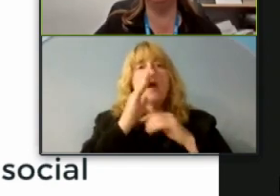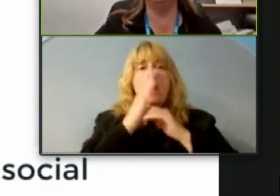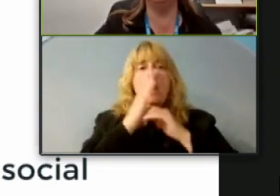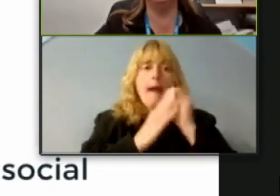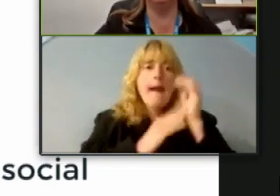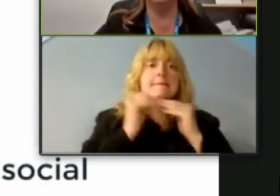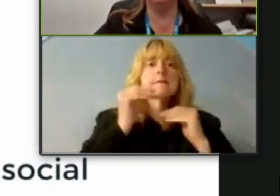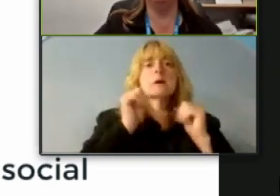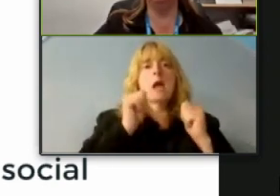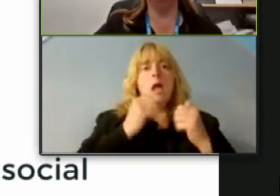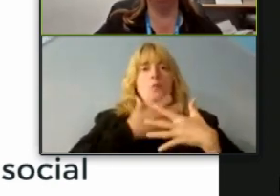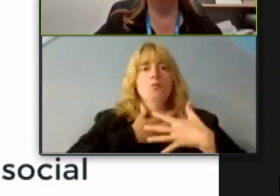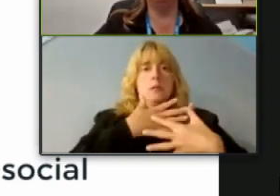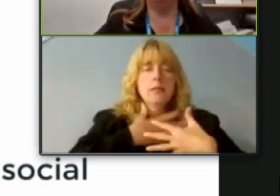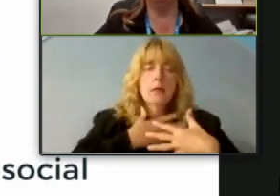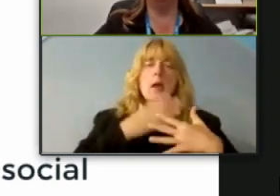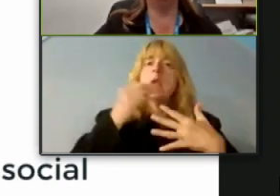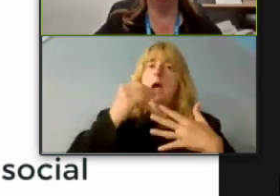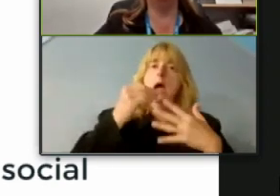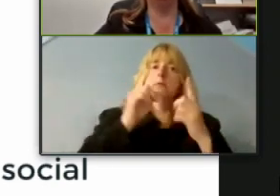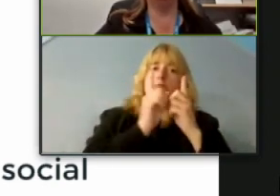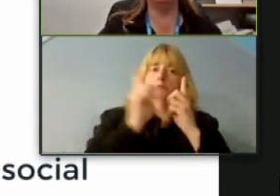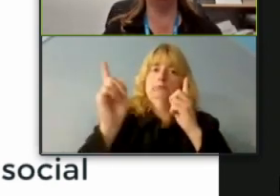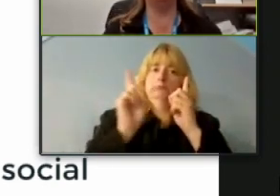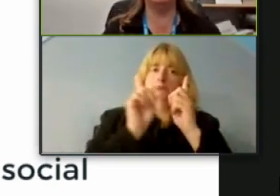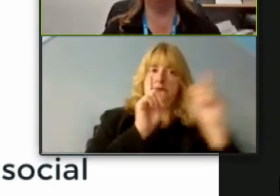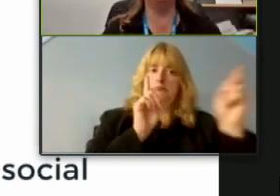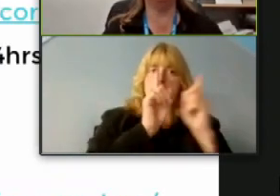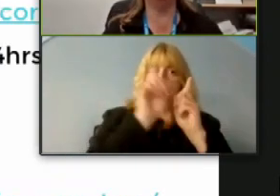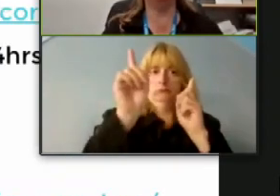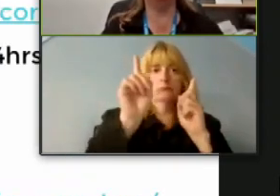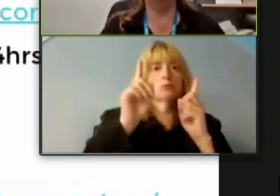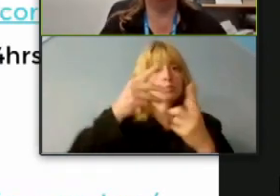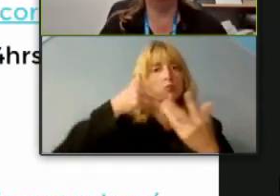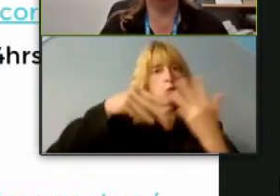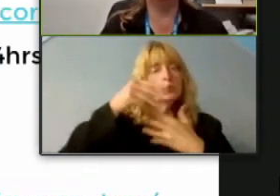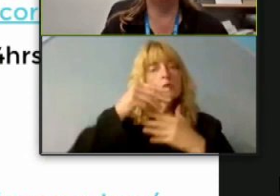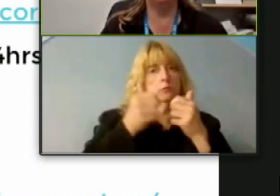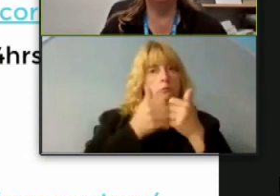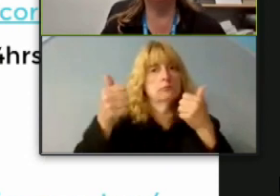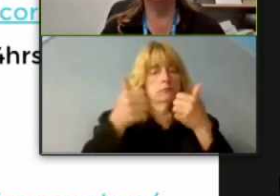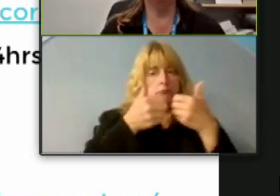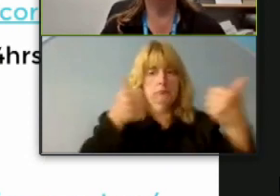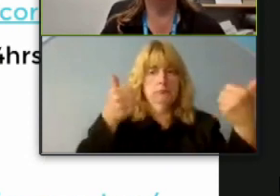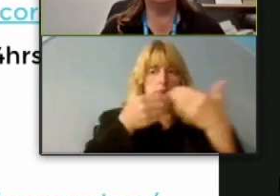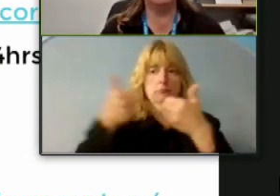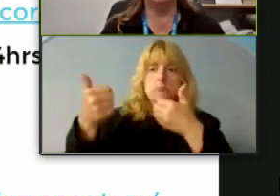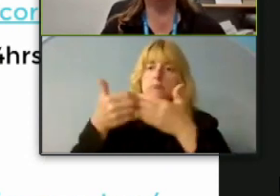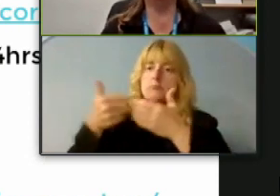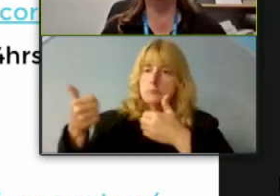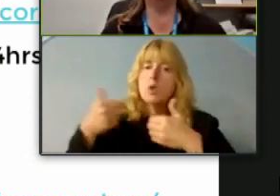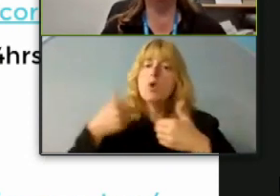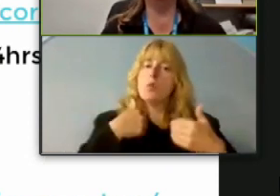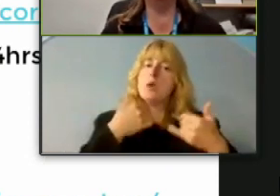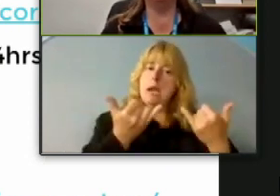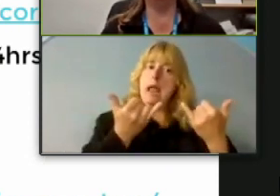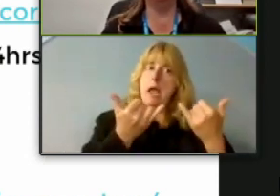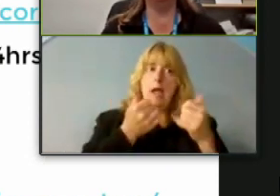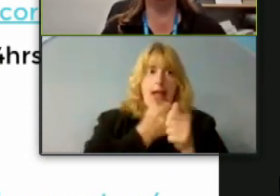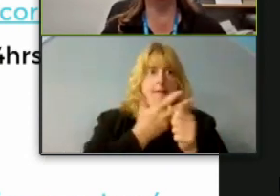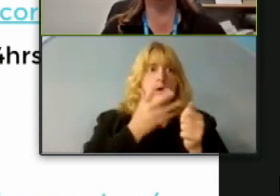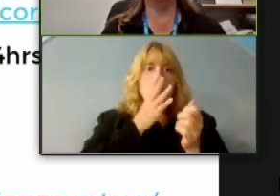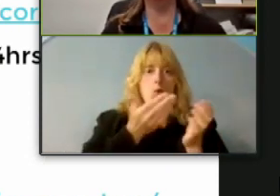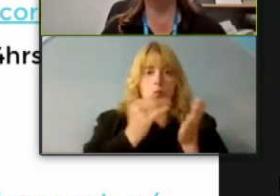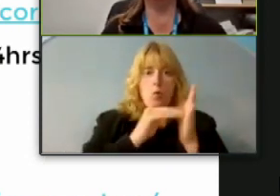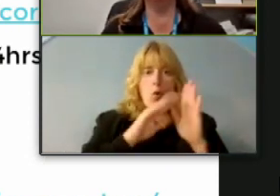social distancing. We do look forward to having everything reopen in Detroit. We have our phone number, and